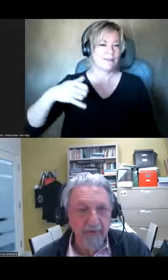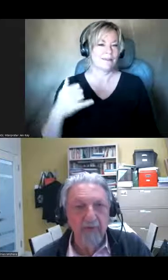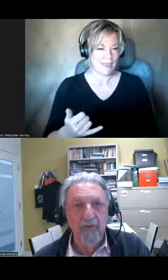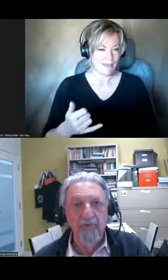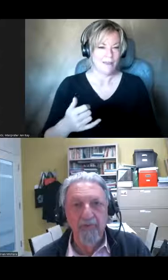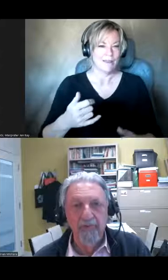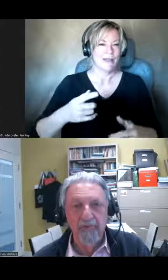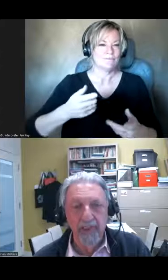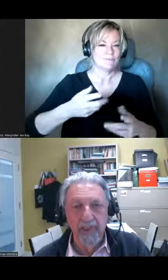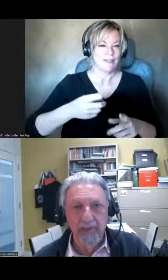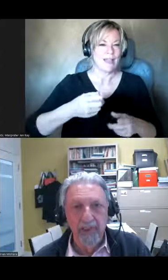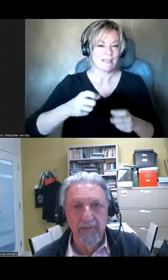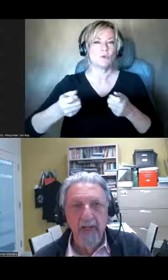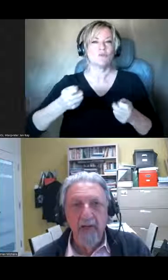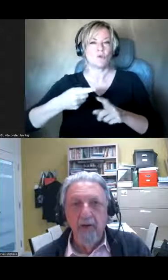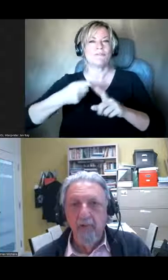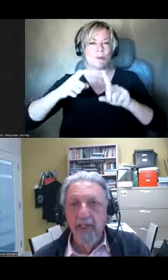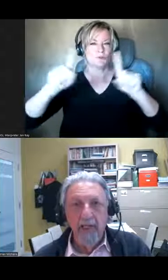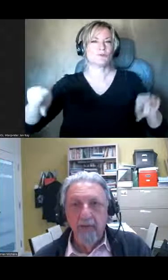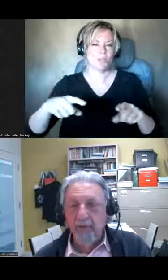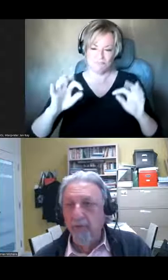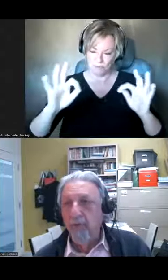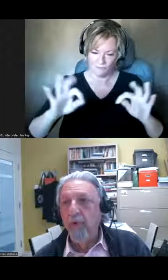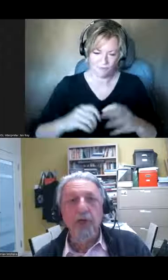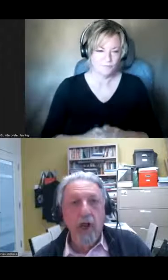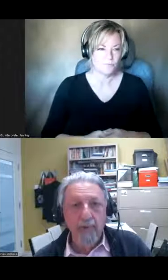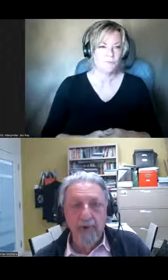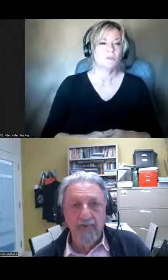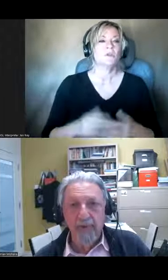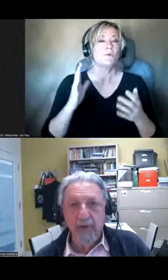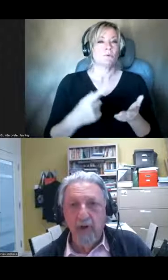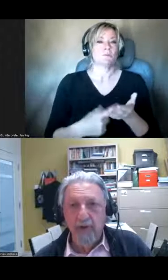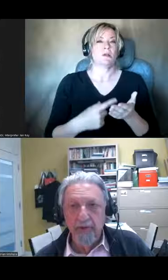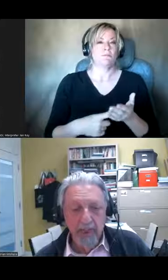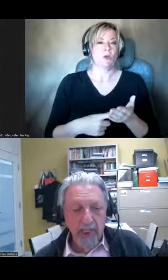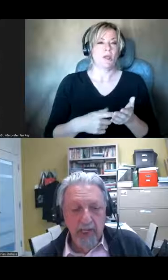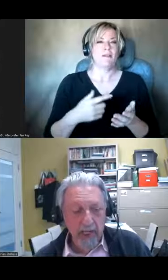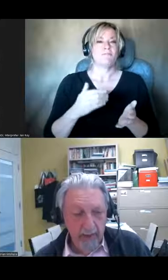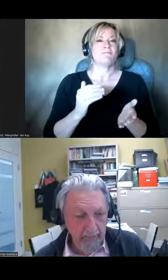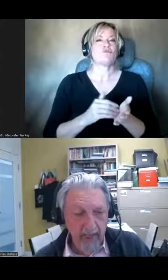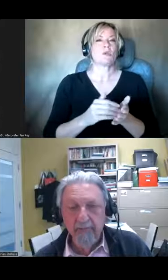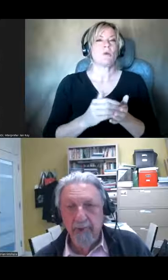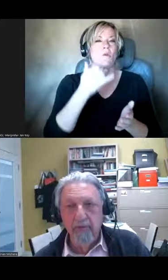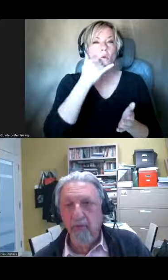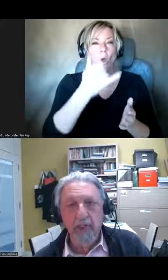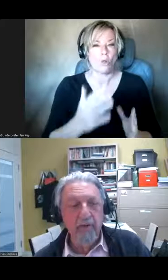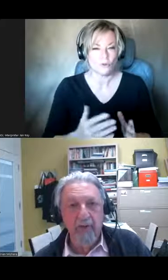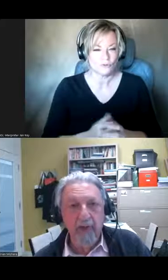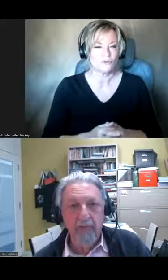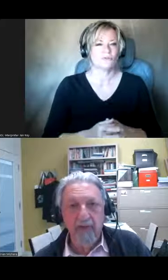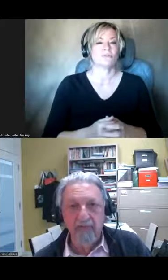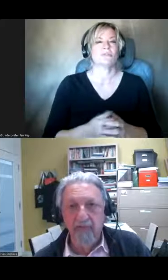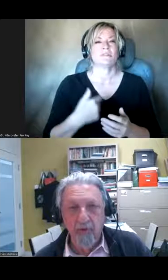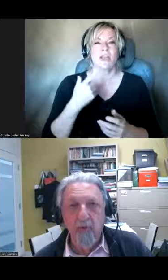but I can control it from the screen. Great. Okay, so we're going to talk about frequent callers. I've been working